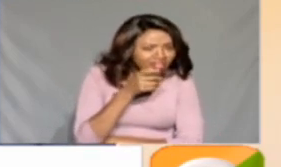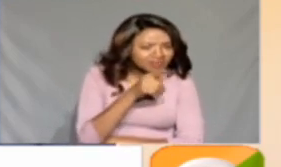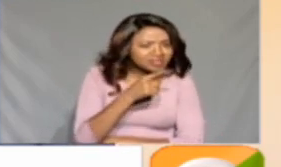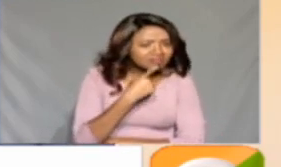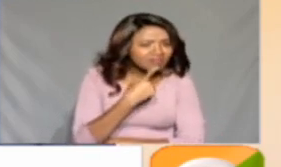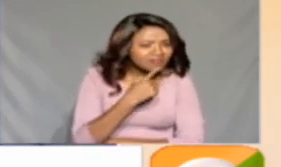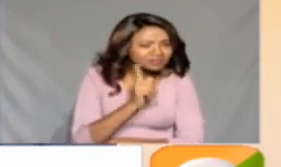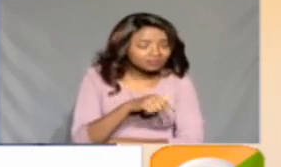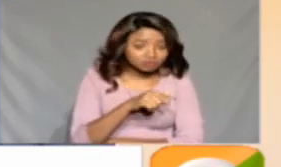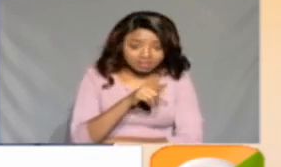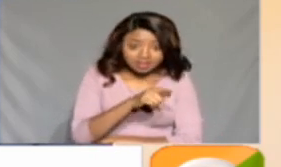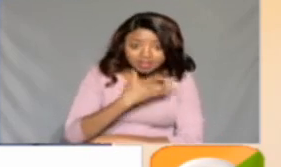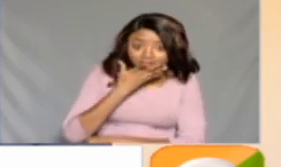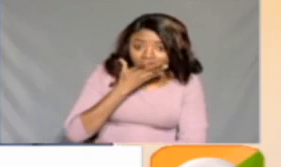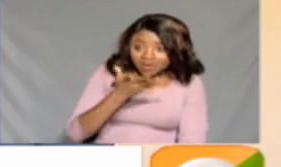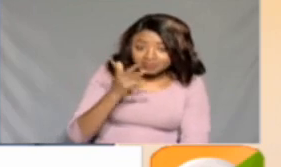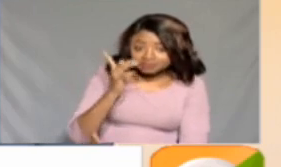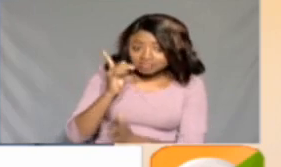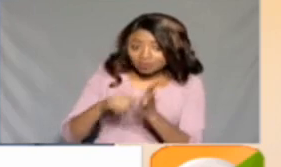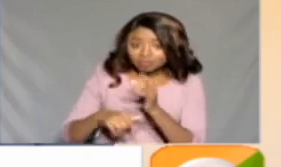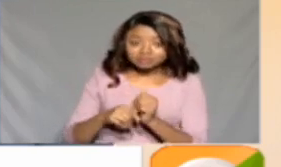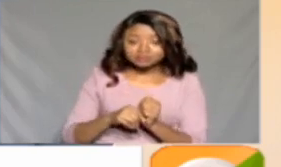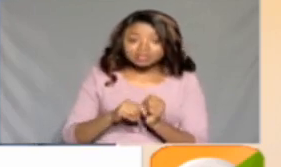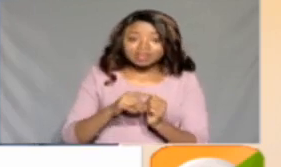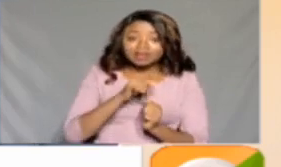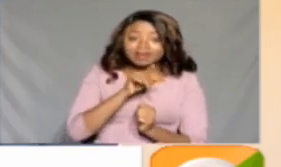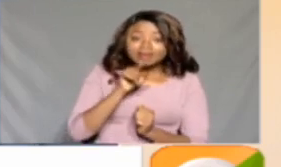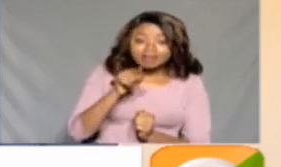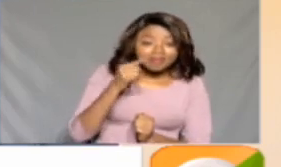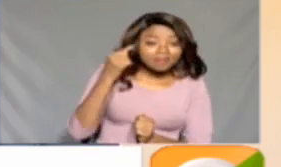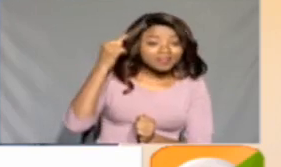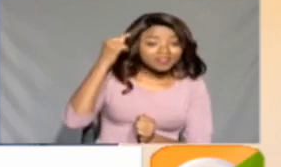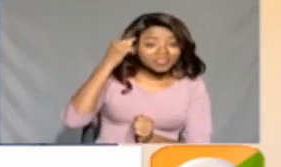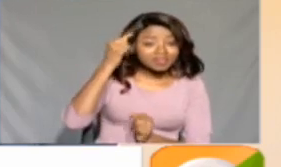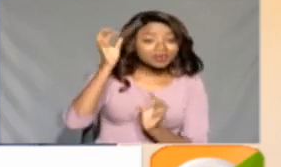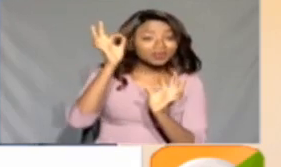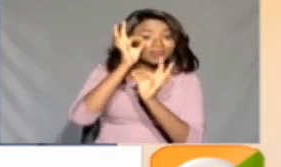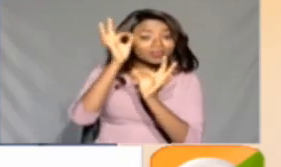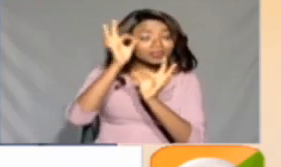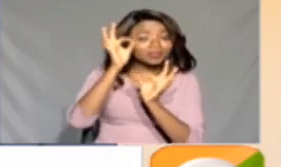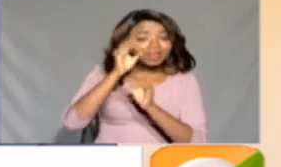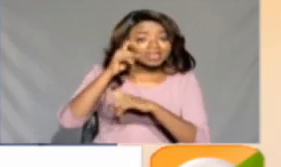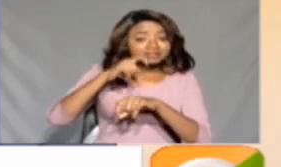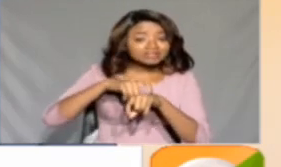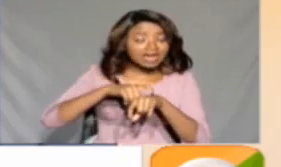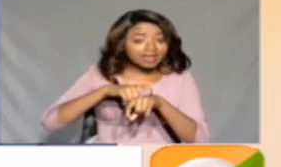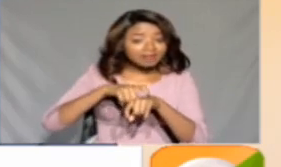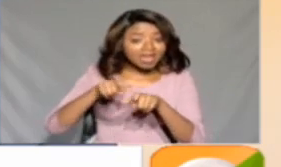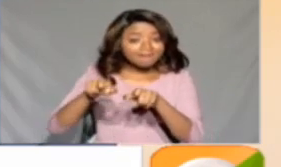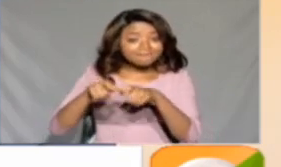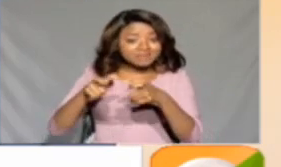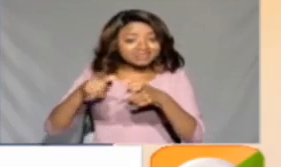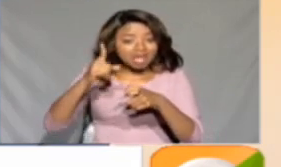Mm-hmm. And he said what he thought was in my jabu was that the media could come up with such a claim.